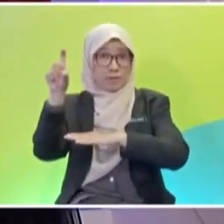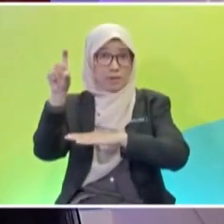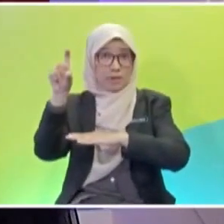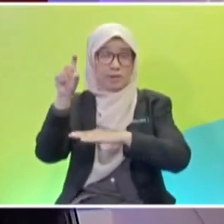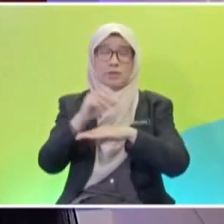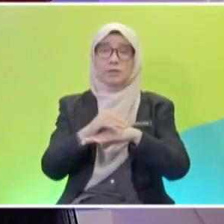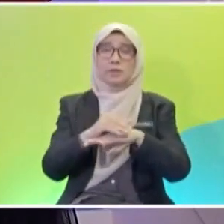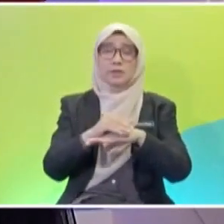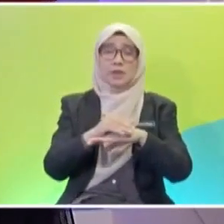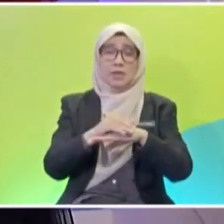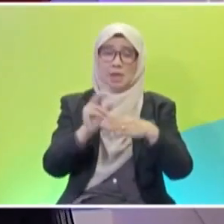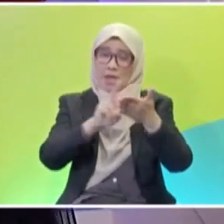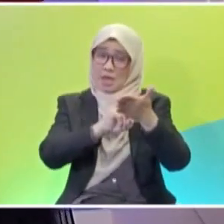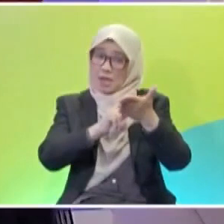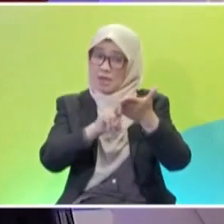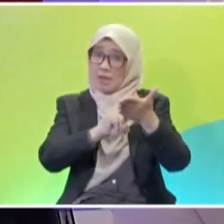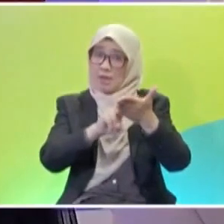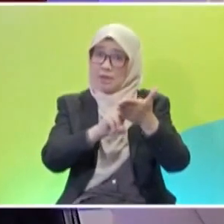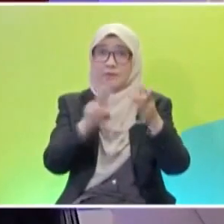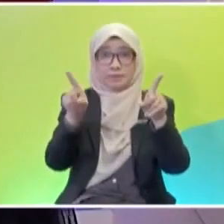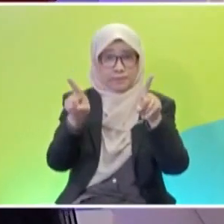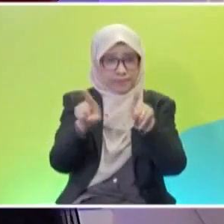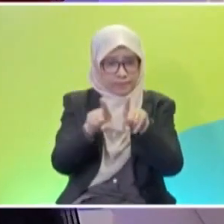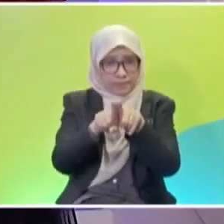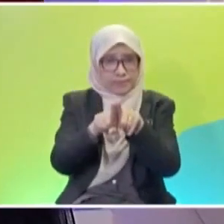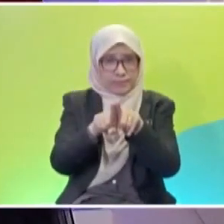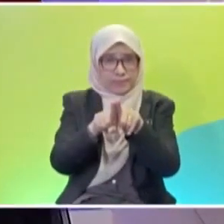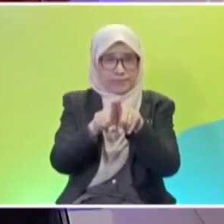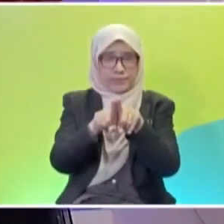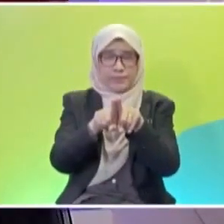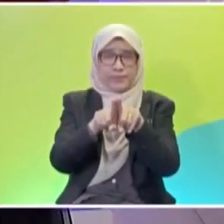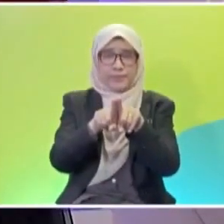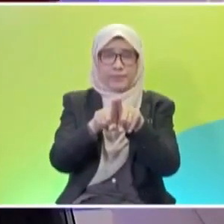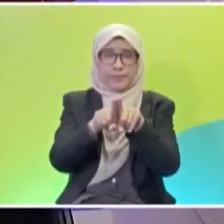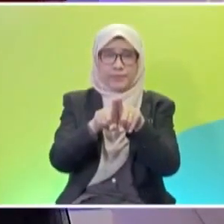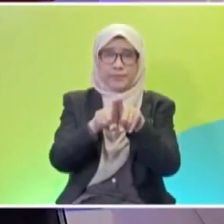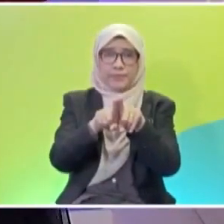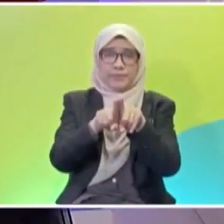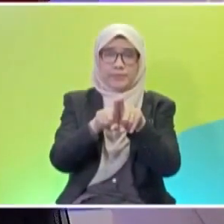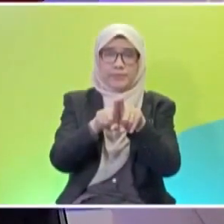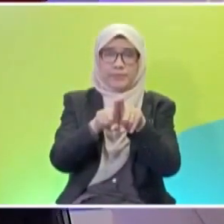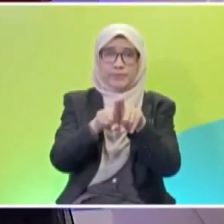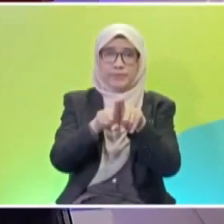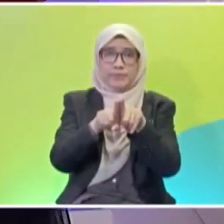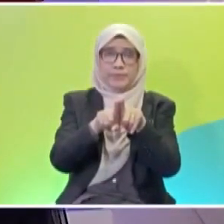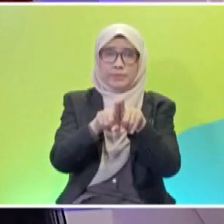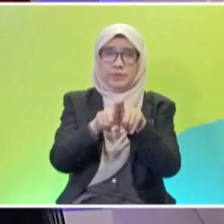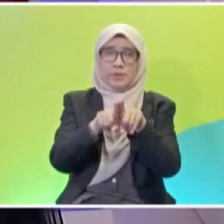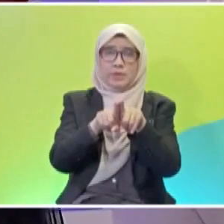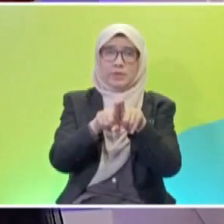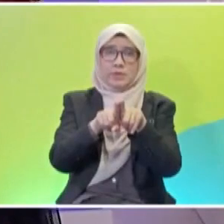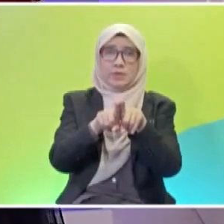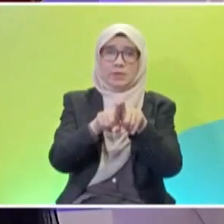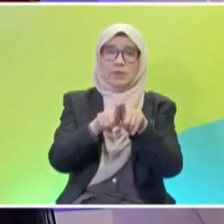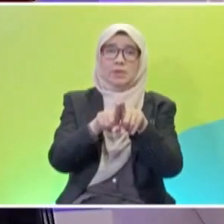we're going to do the first paragraph together so that the girls and pupils at home will know exactly what to do on your